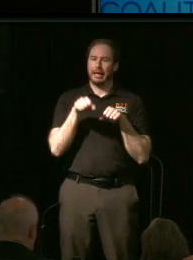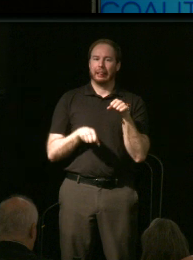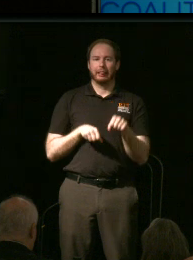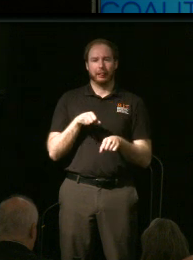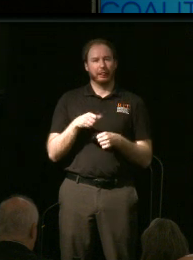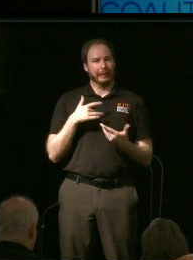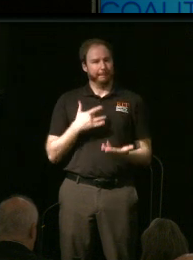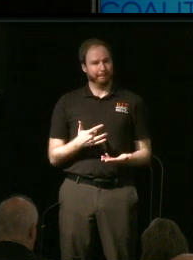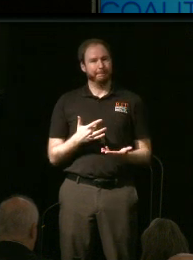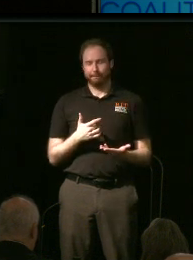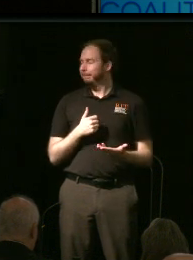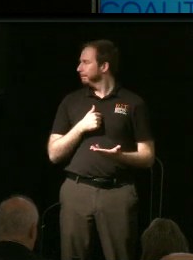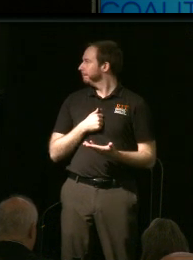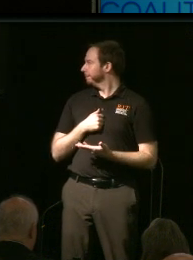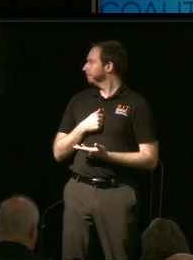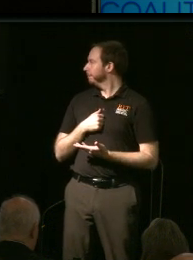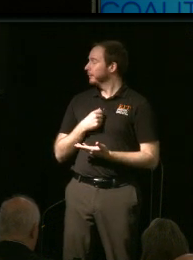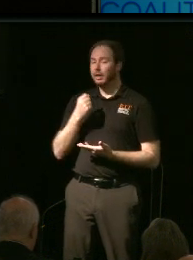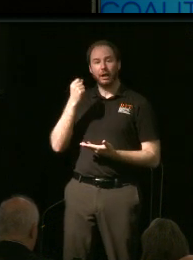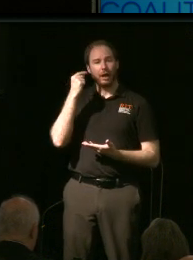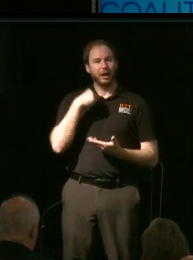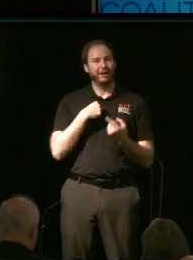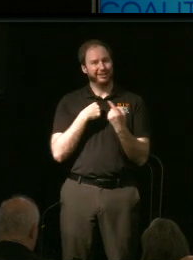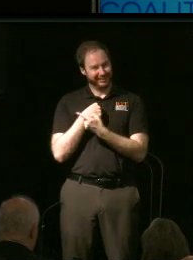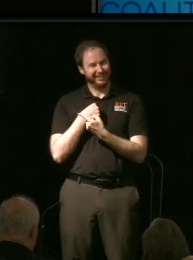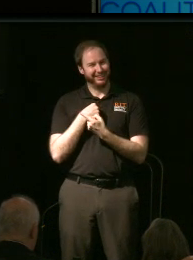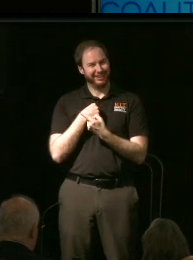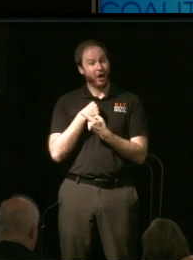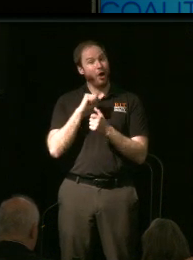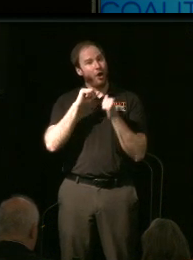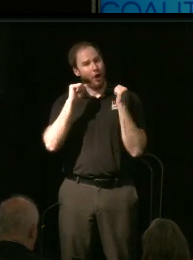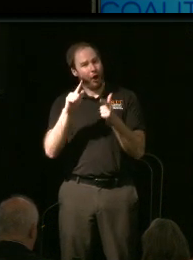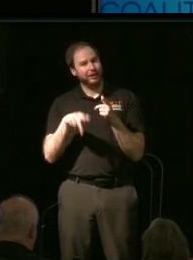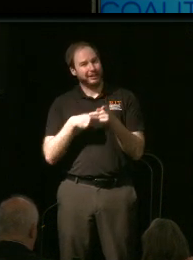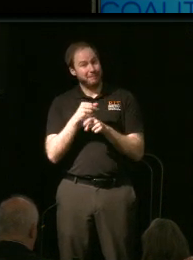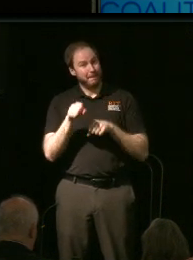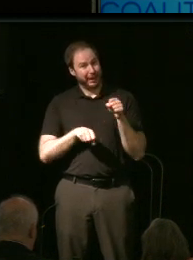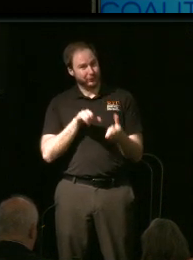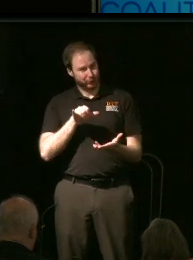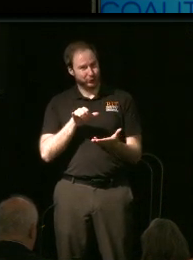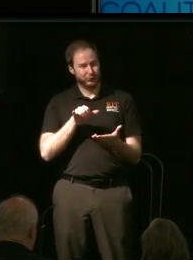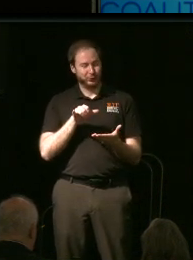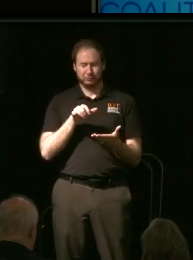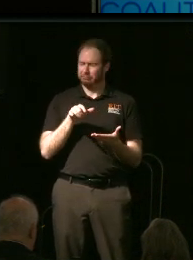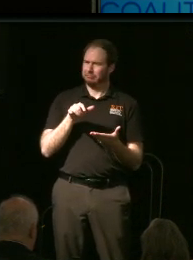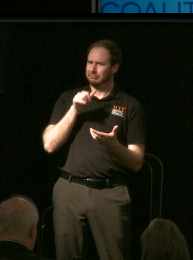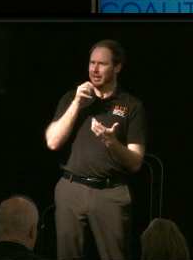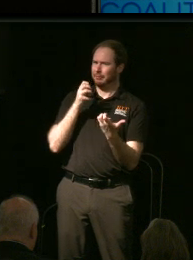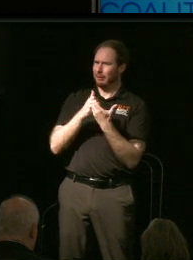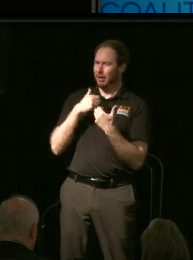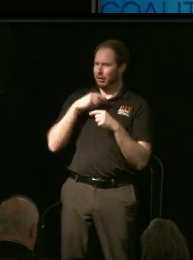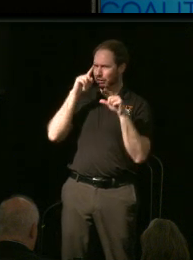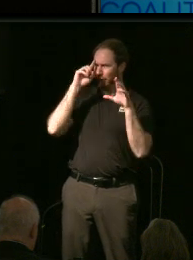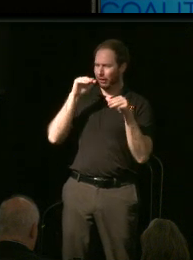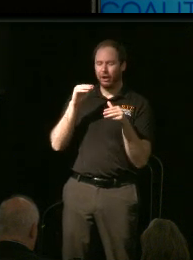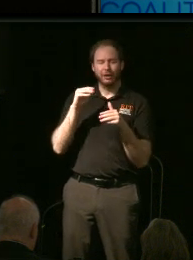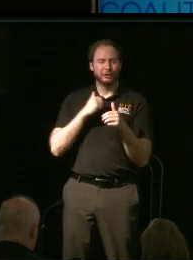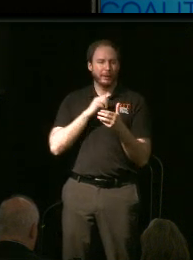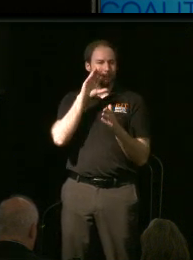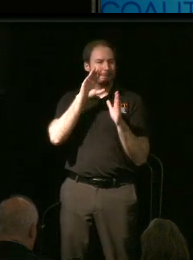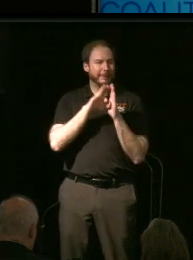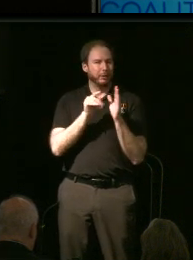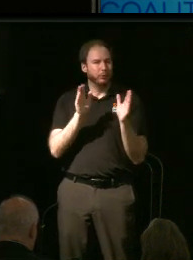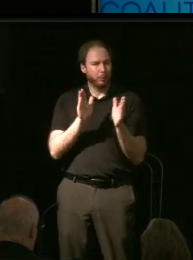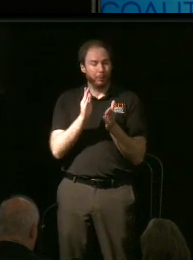into your brain. So here's the problem. These are also all bicycles. And I'm sorry if some of these are a little small, but all